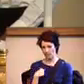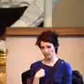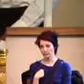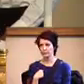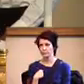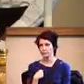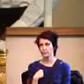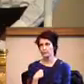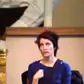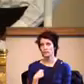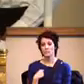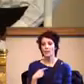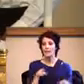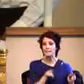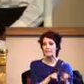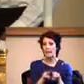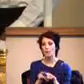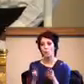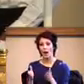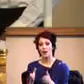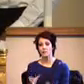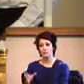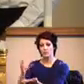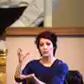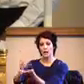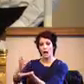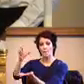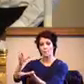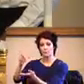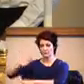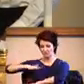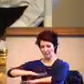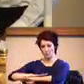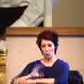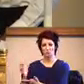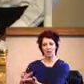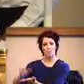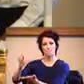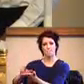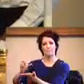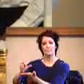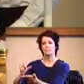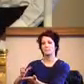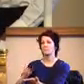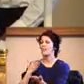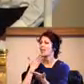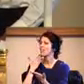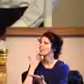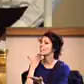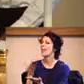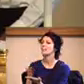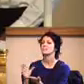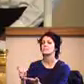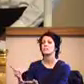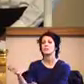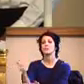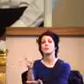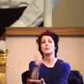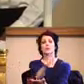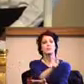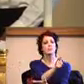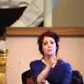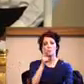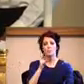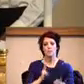me and in a similar way he took the cup from the table he gave thanks for it and passed it to all who